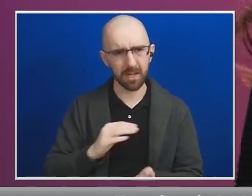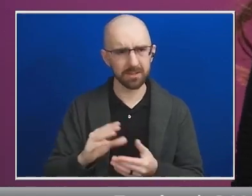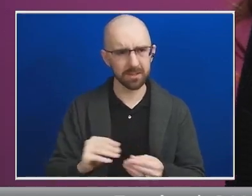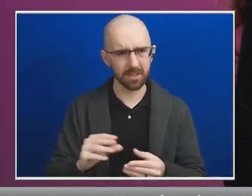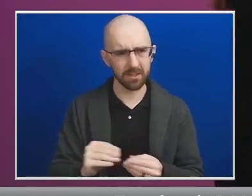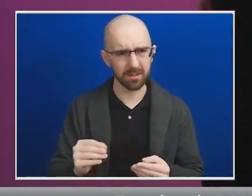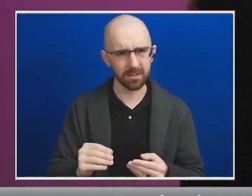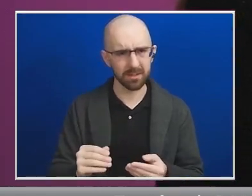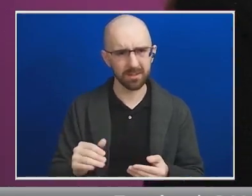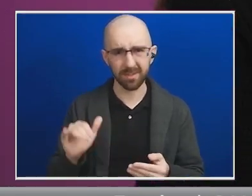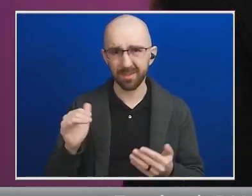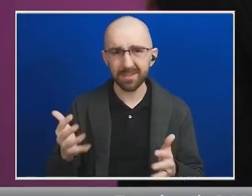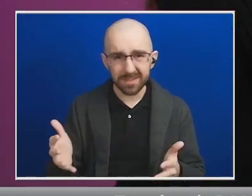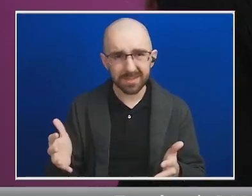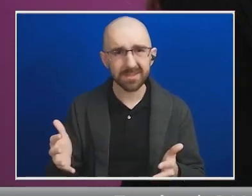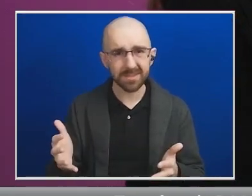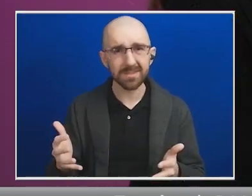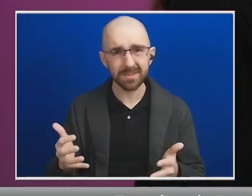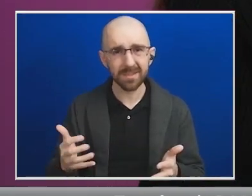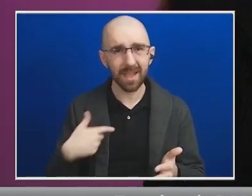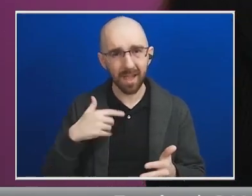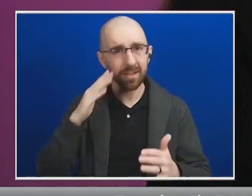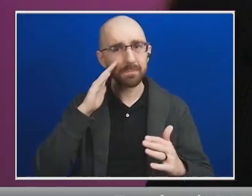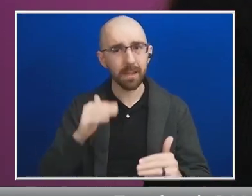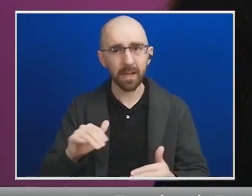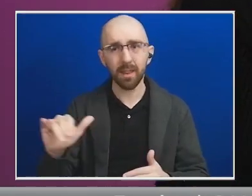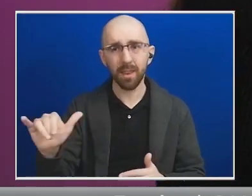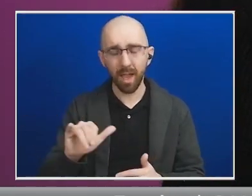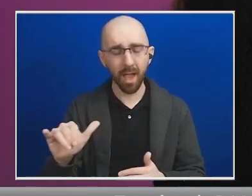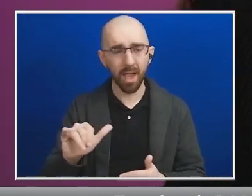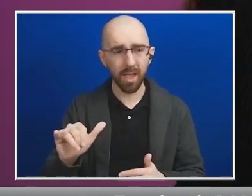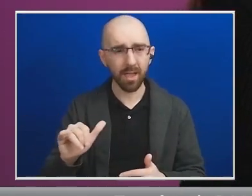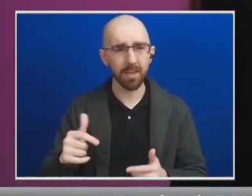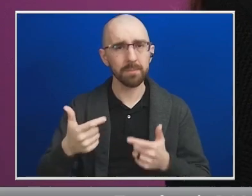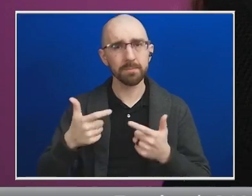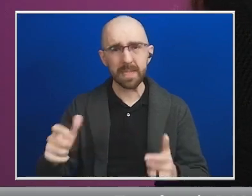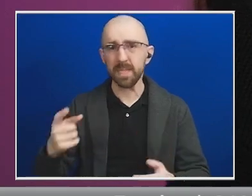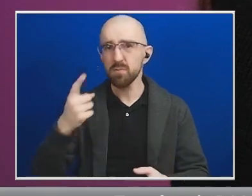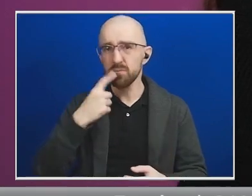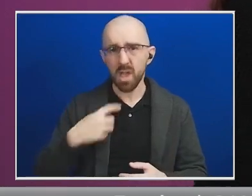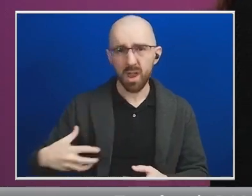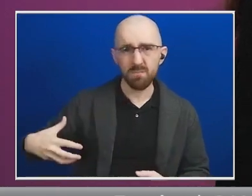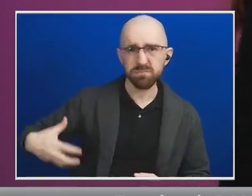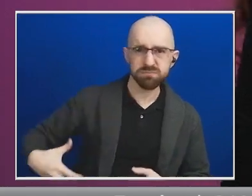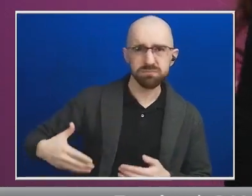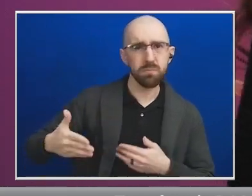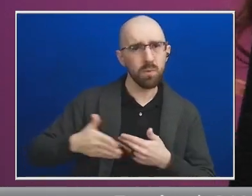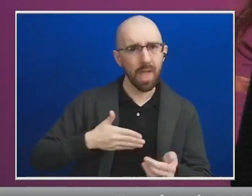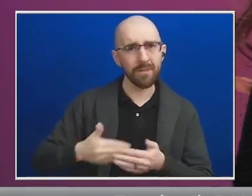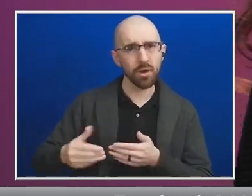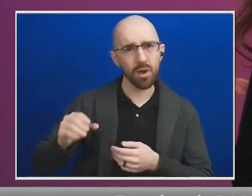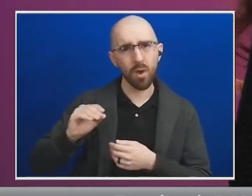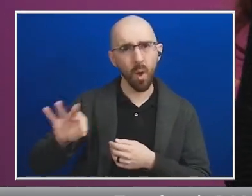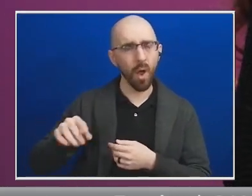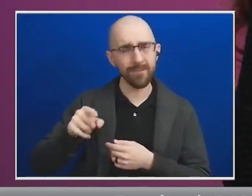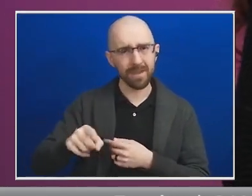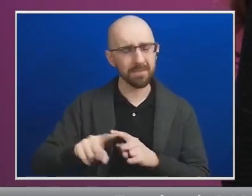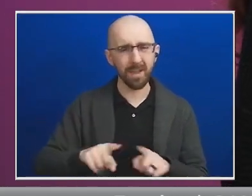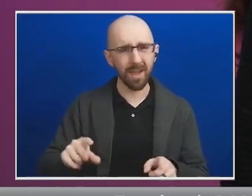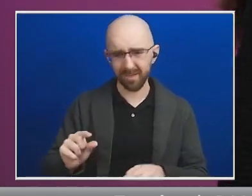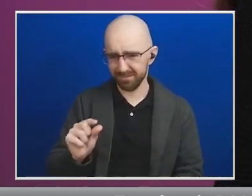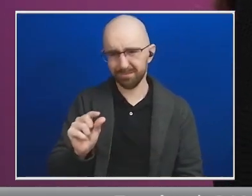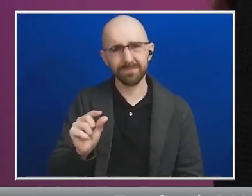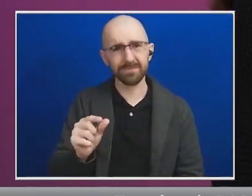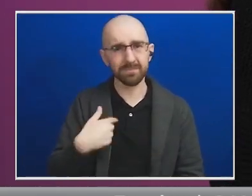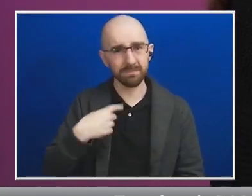it." I mean, I was expecting like this, big red thing or whatever to be hanging off at the side. Your mind is a scarier place